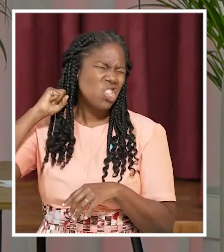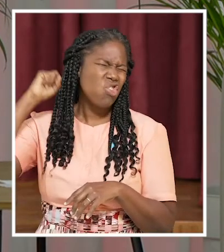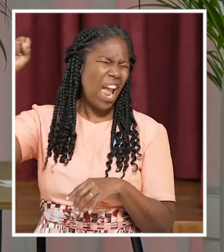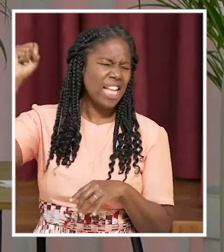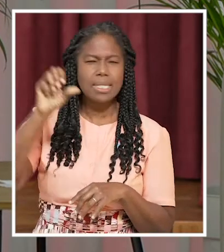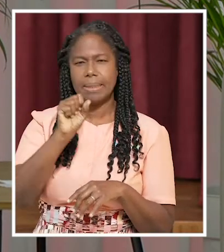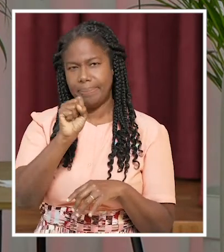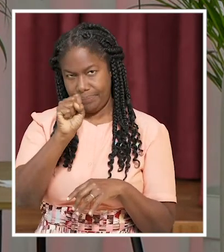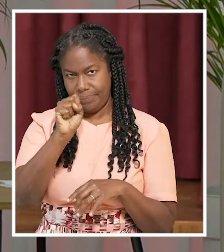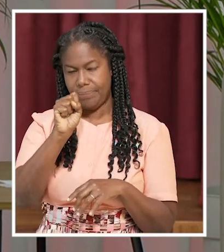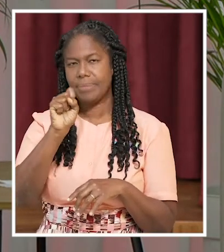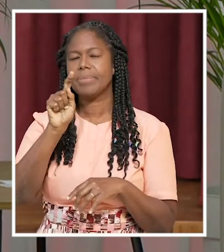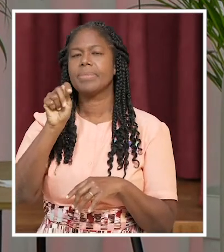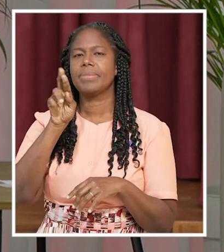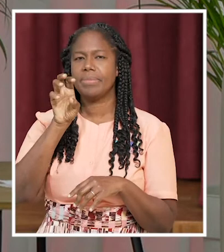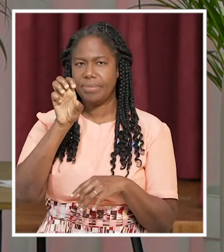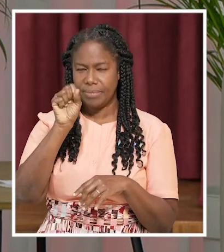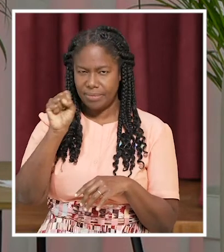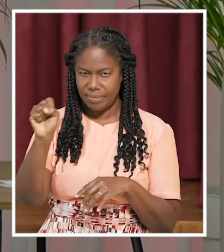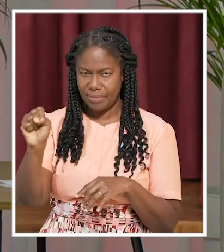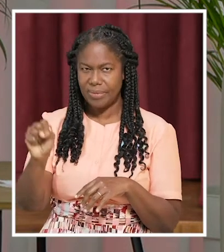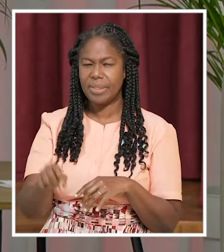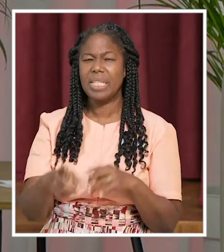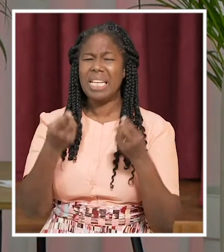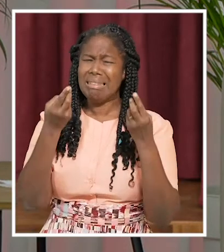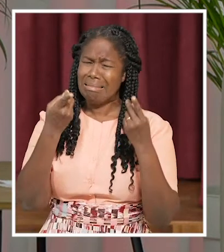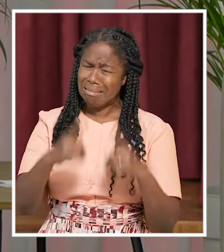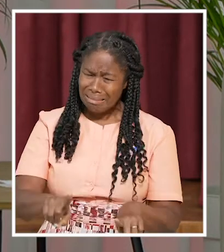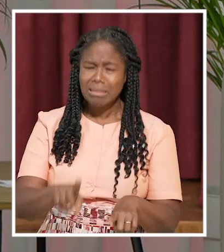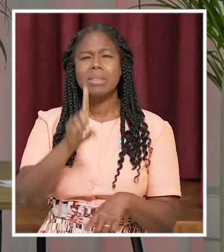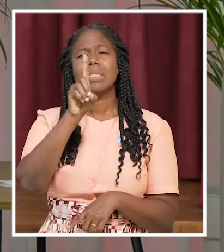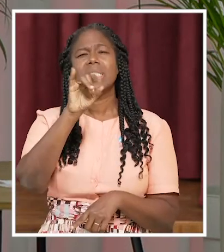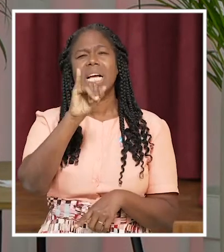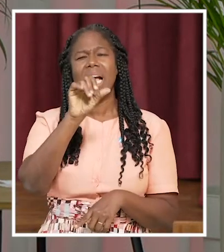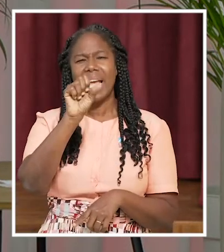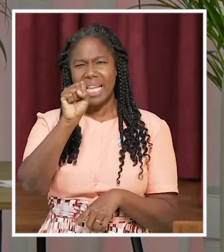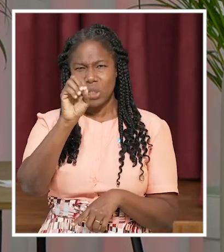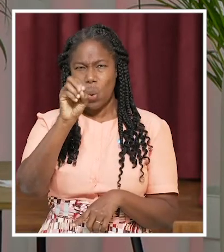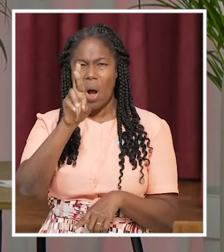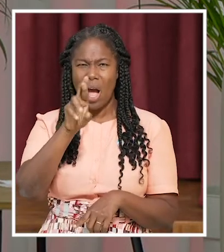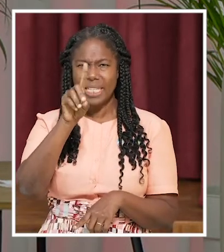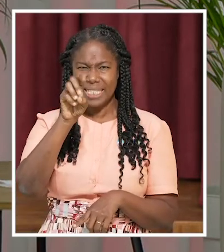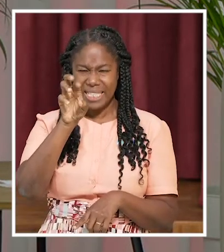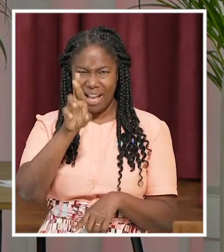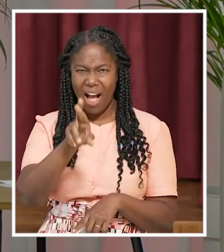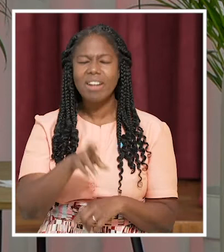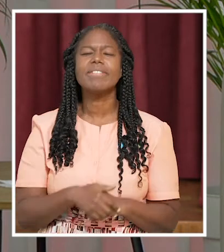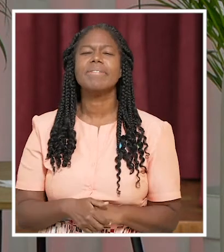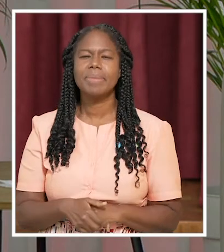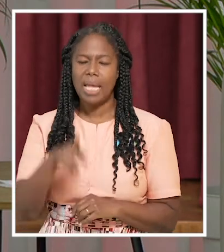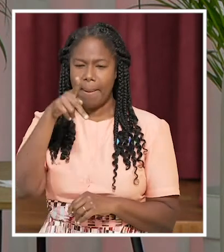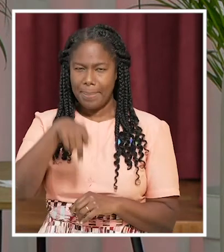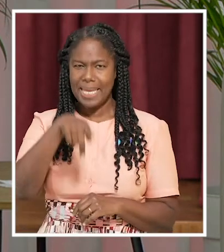that loved one being gone, and then the stresses of COVID-19, I'm hearing more and more people being diagnosed with PTSD.